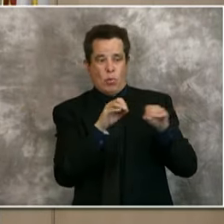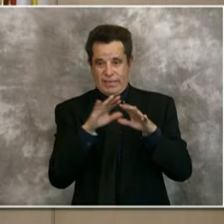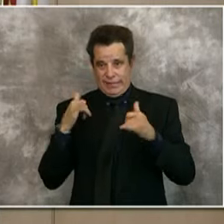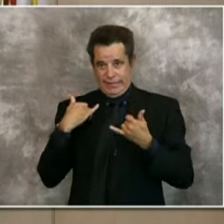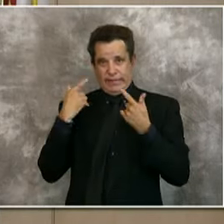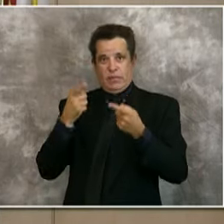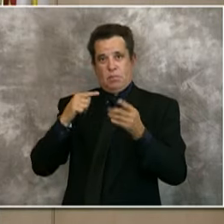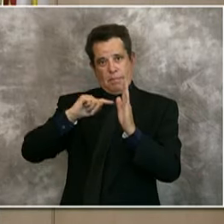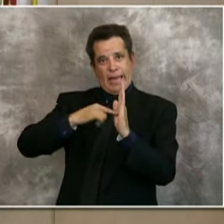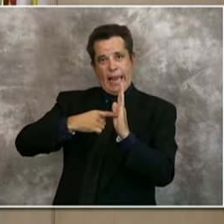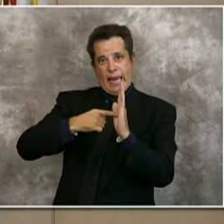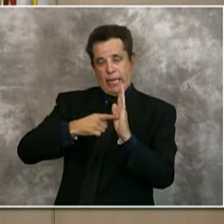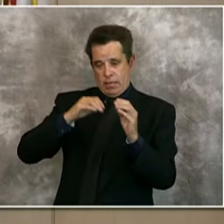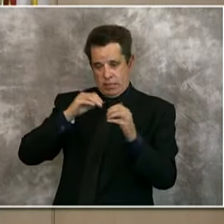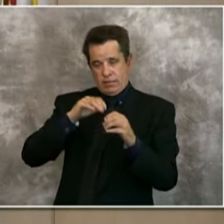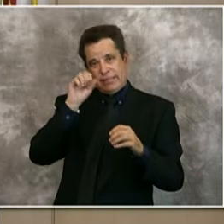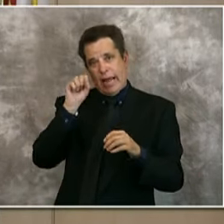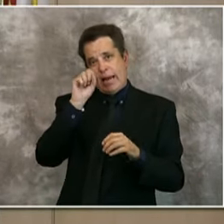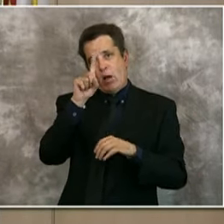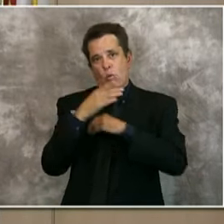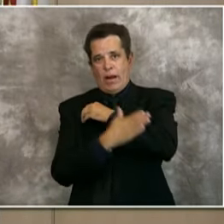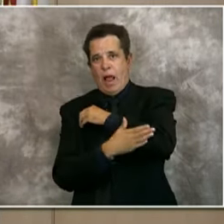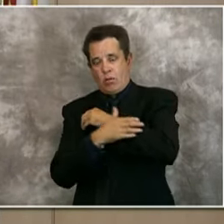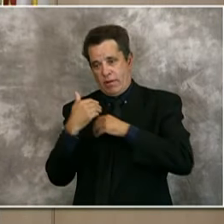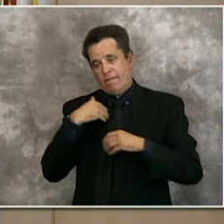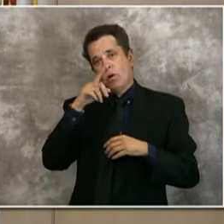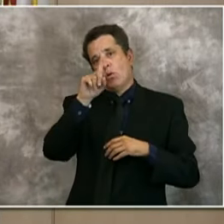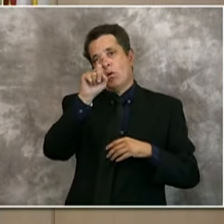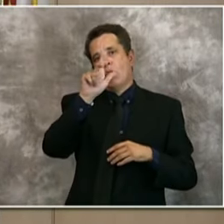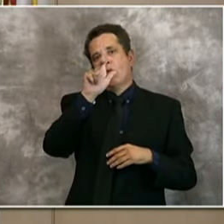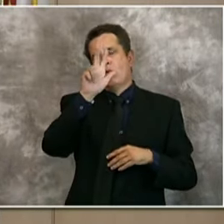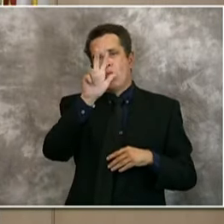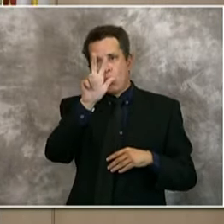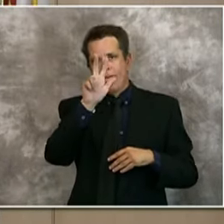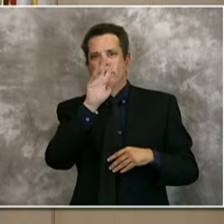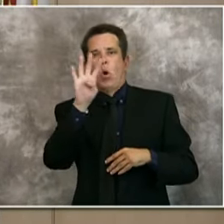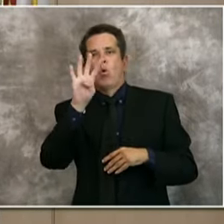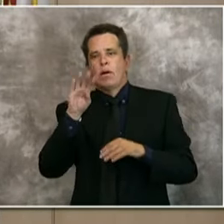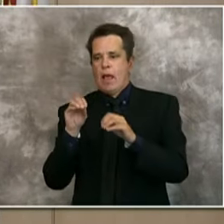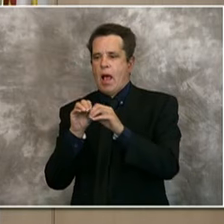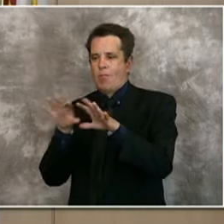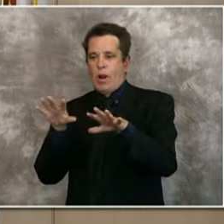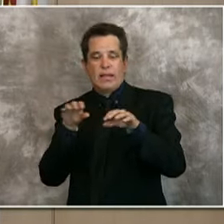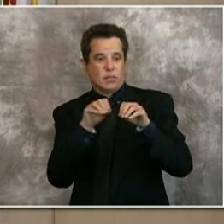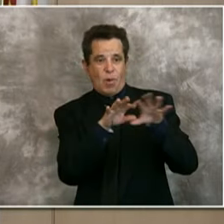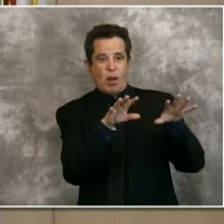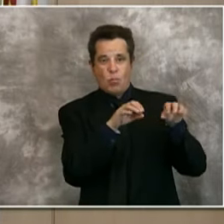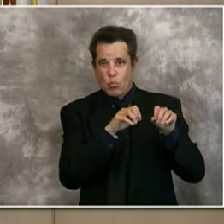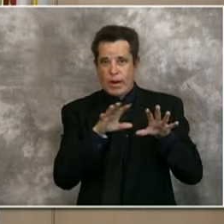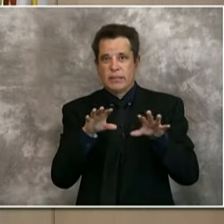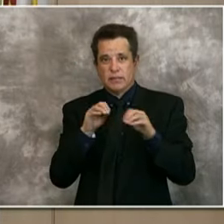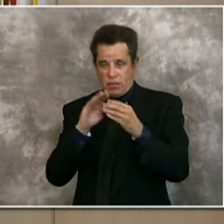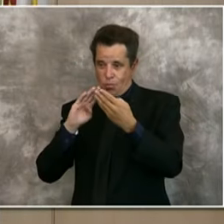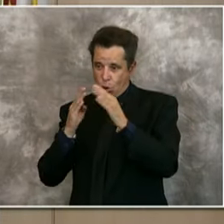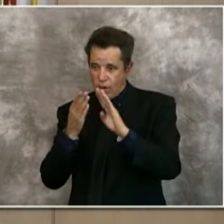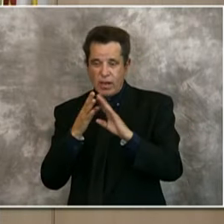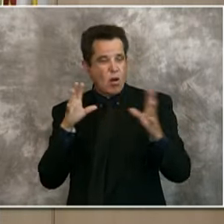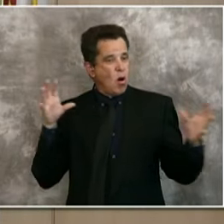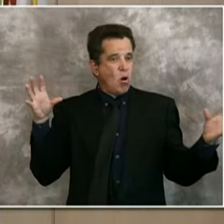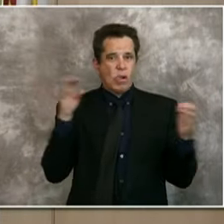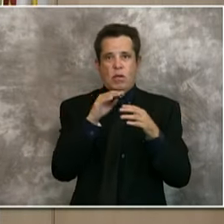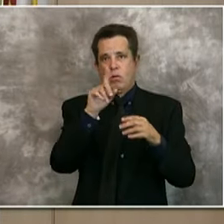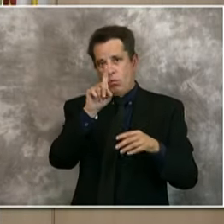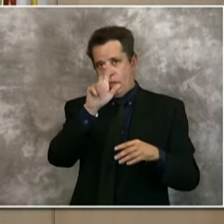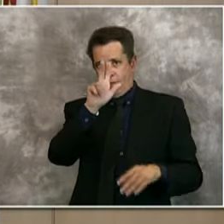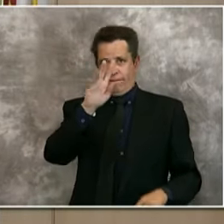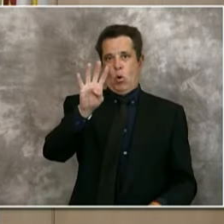COVID-19 pandemic in San Diego County, there have been 134 outbreaks in congregate settings and community settings.